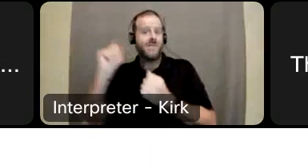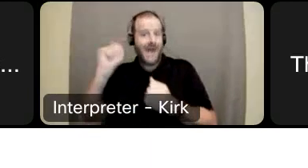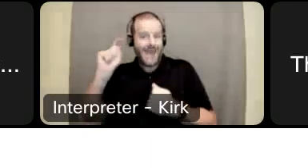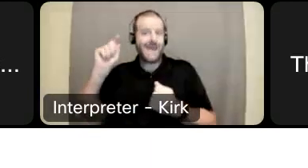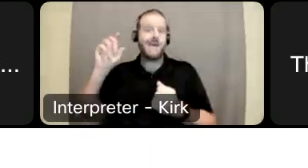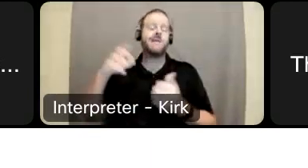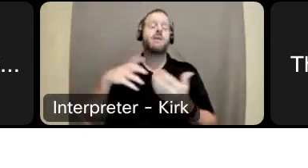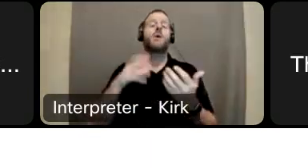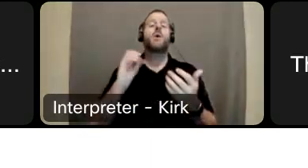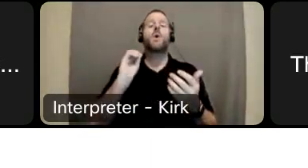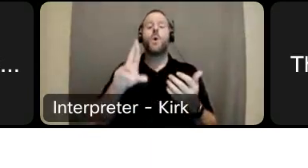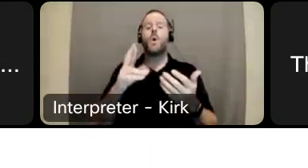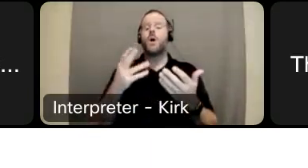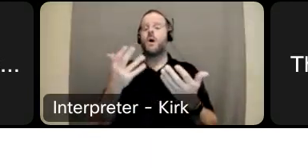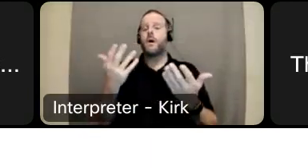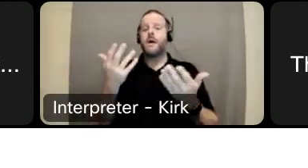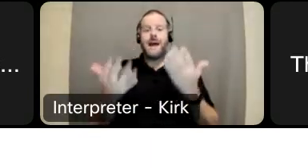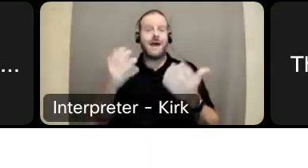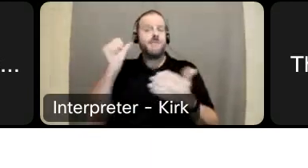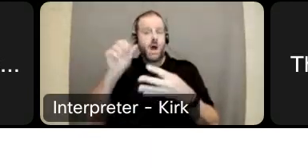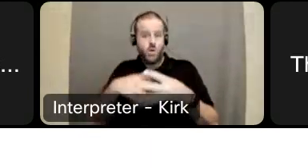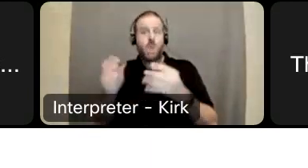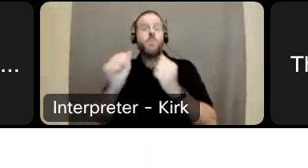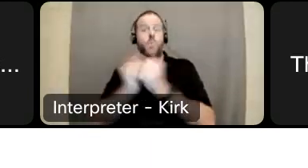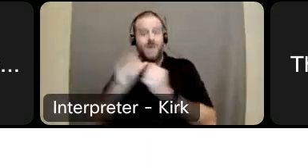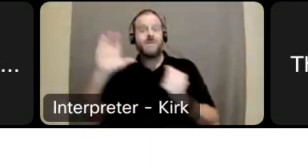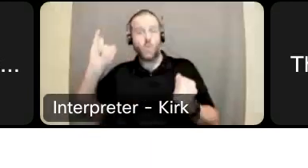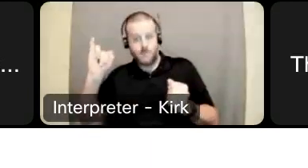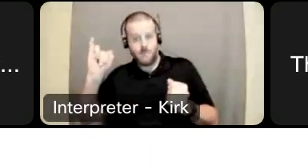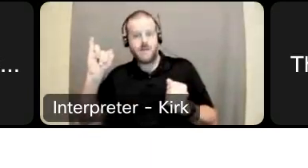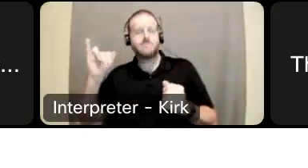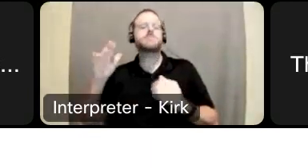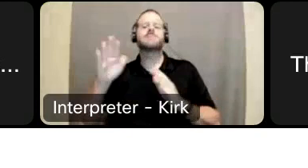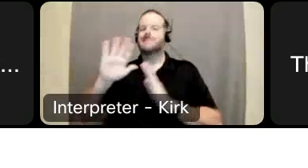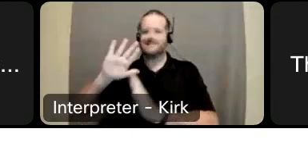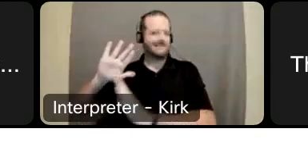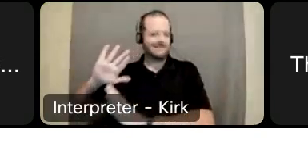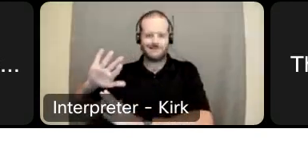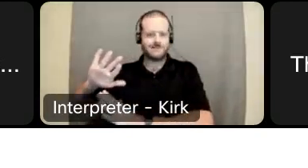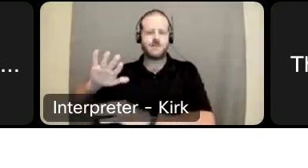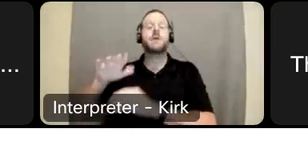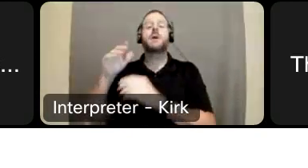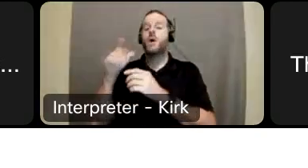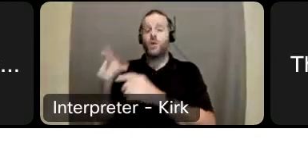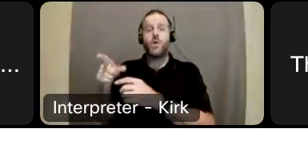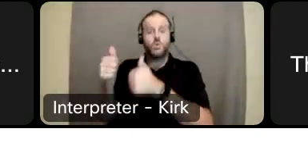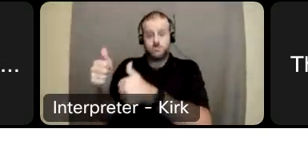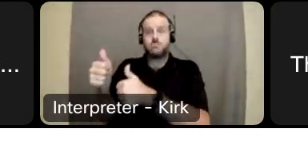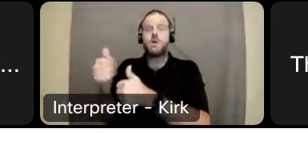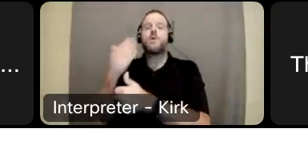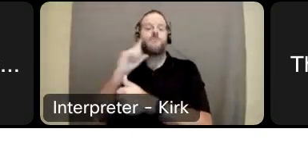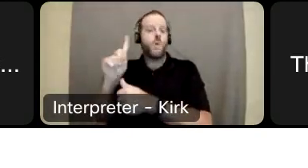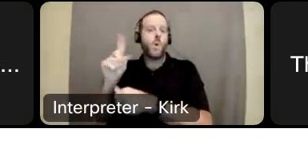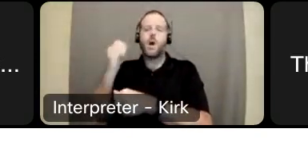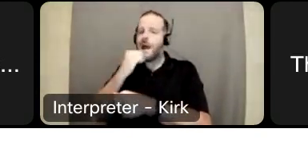have who have cochlear implants may have audiograms with their CI thresholds on them, and those are really functional,